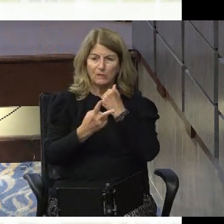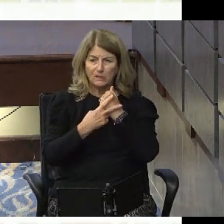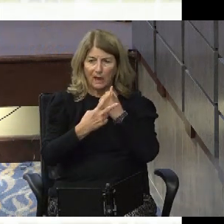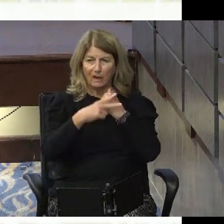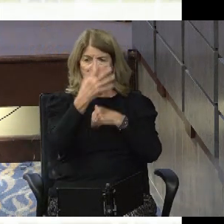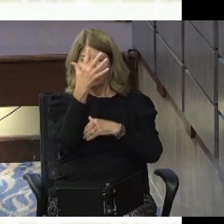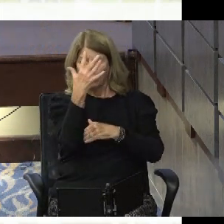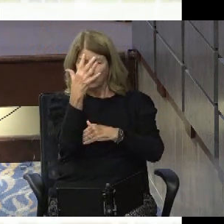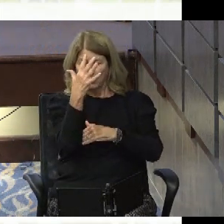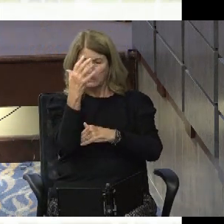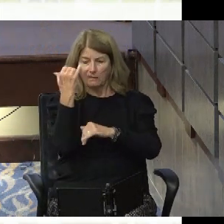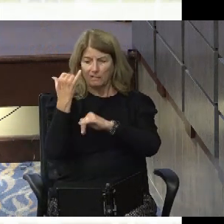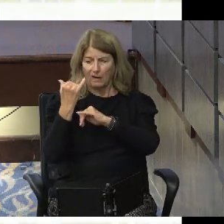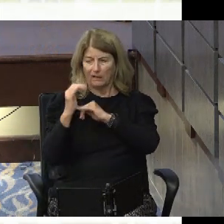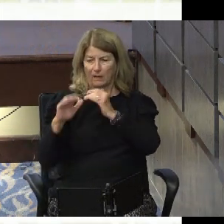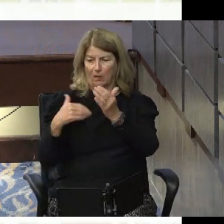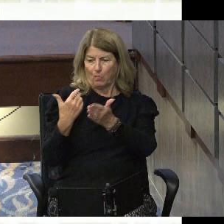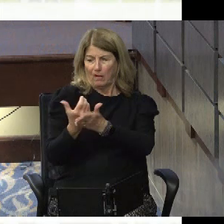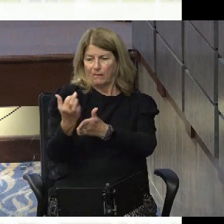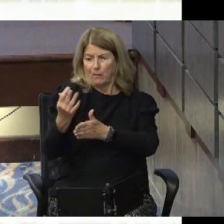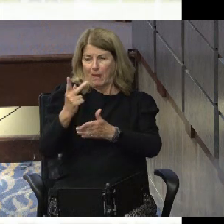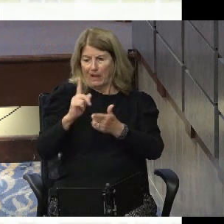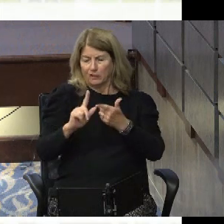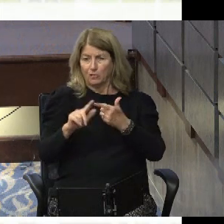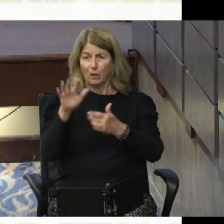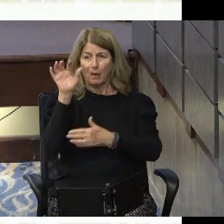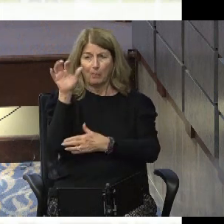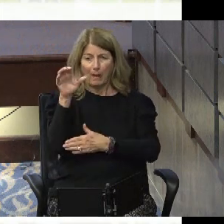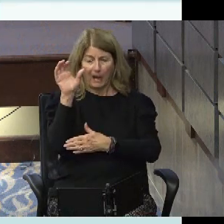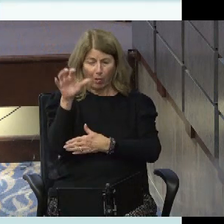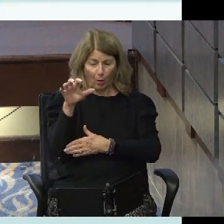Law School, where you'll tie back into the existing Riverwalk.